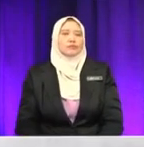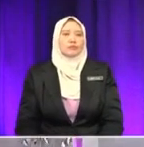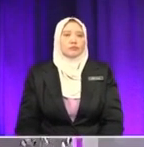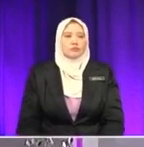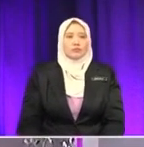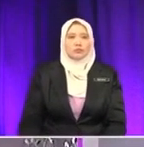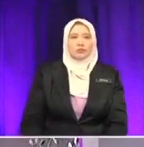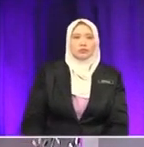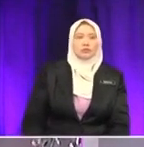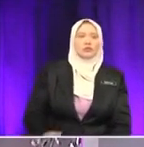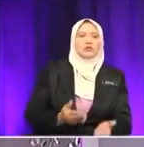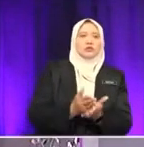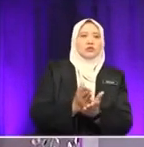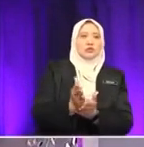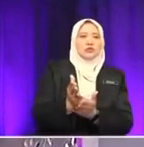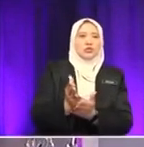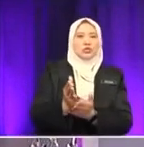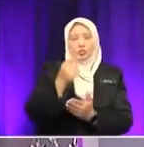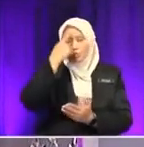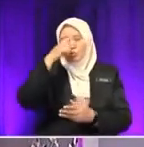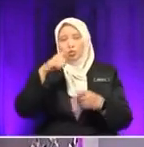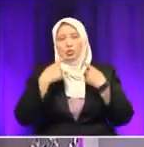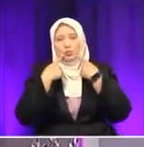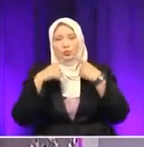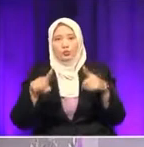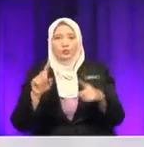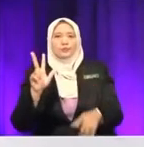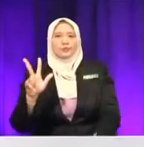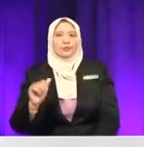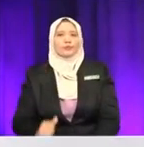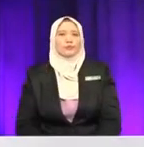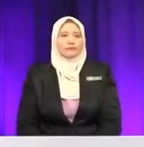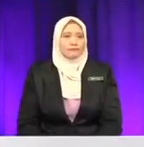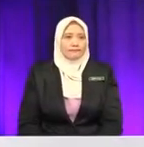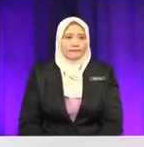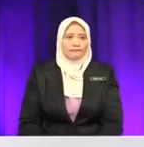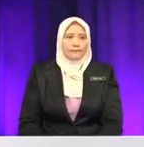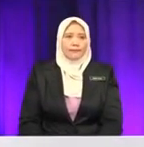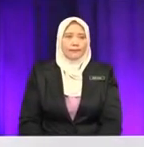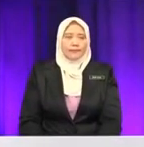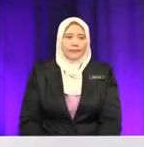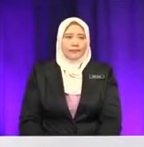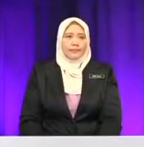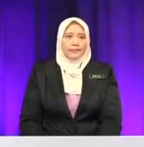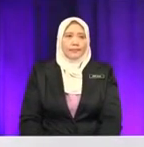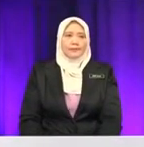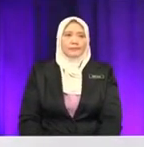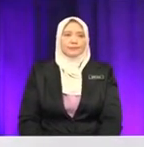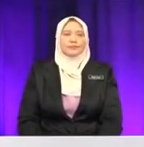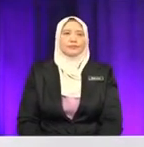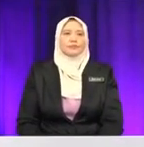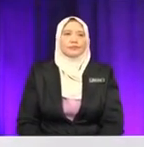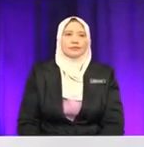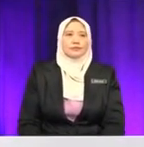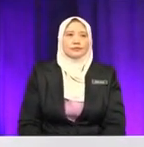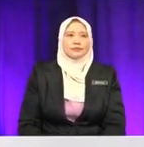to the third sentence. Anyone in the house, over to you. Pupils? Madam, can I give a shot? All right. Over to